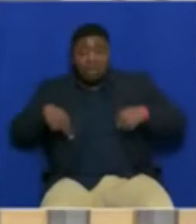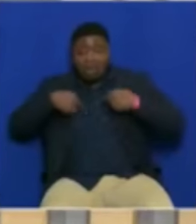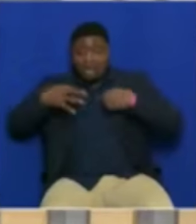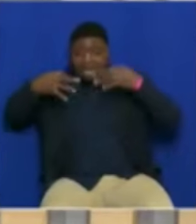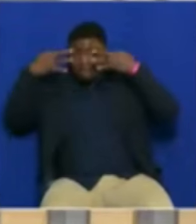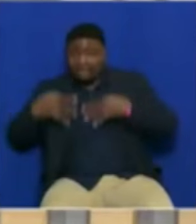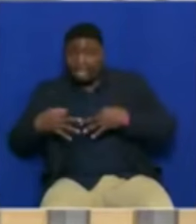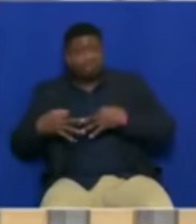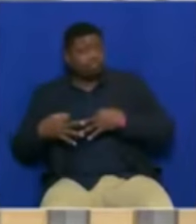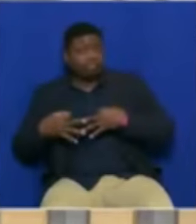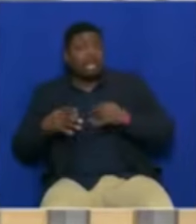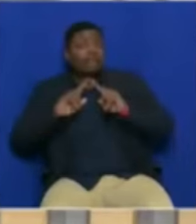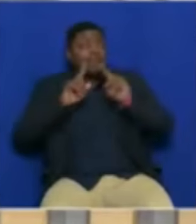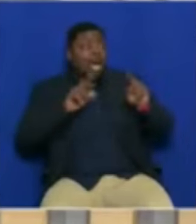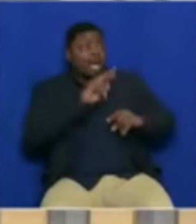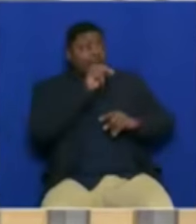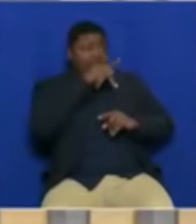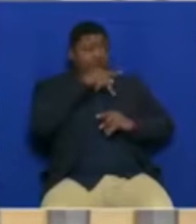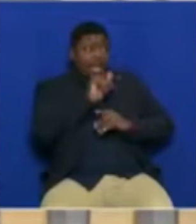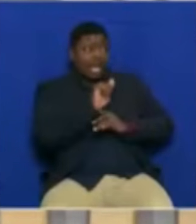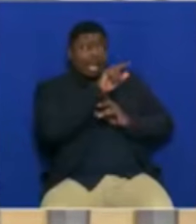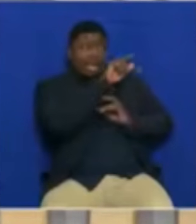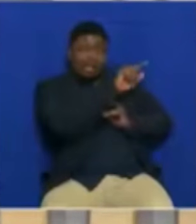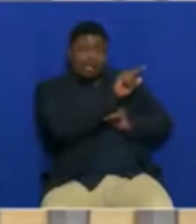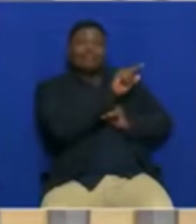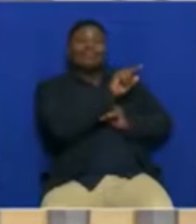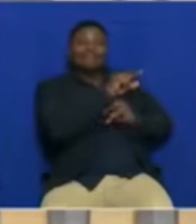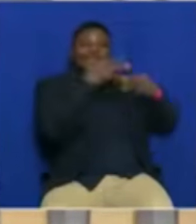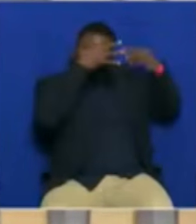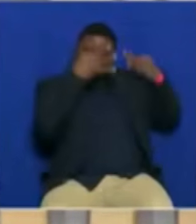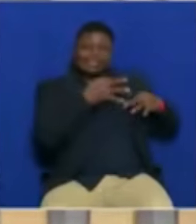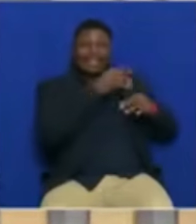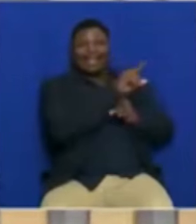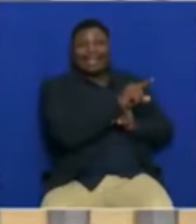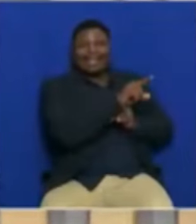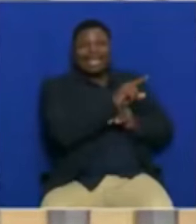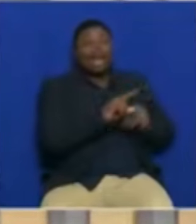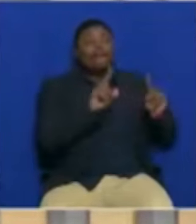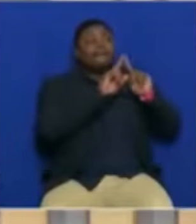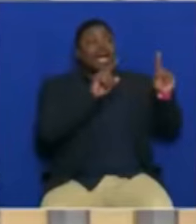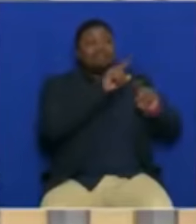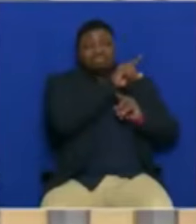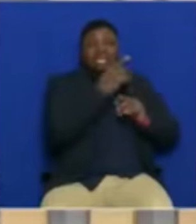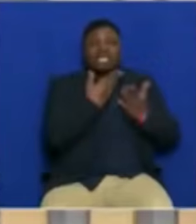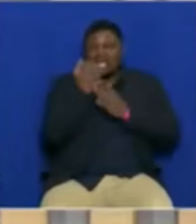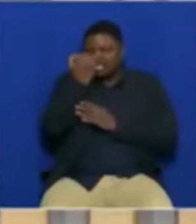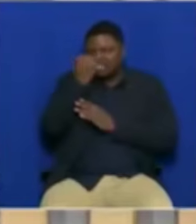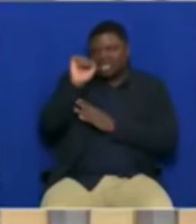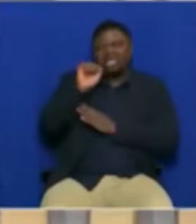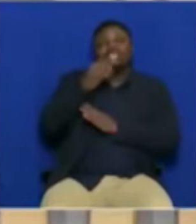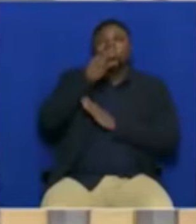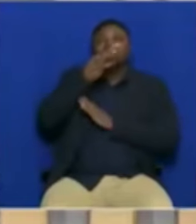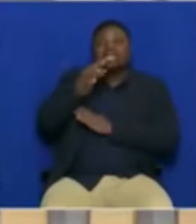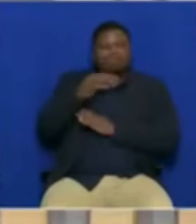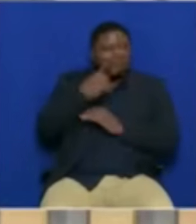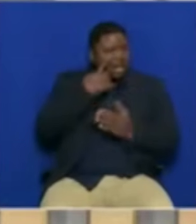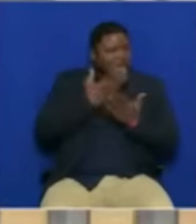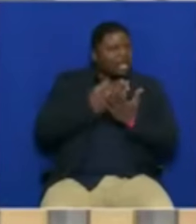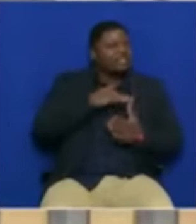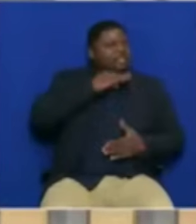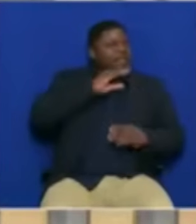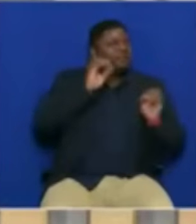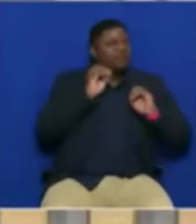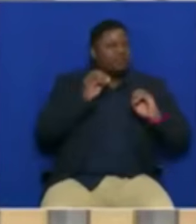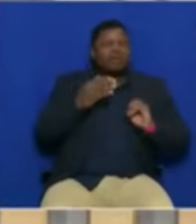and use it, or they reject it, or they say, go further, and this is what further we need. So it may mean that with this